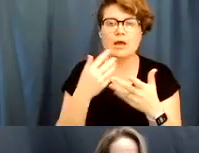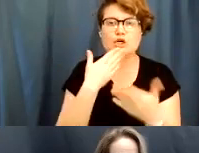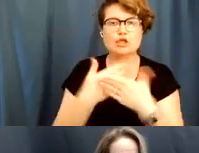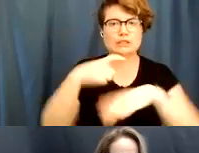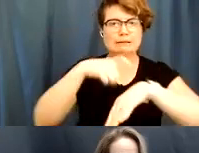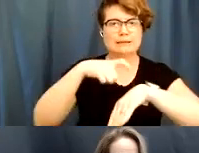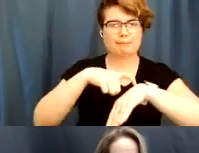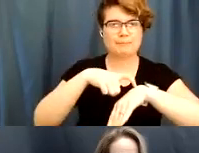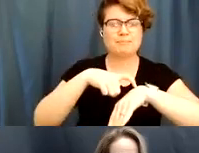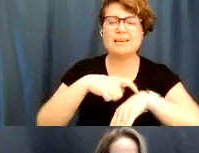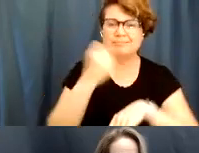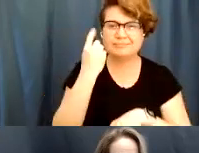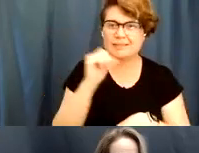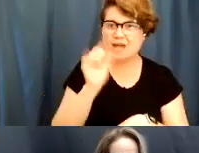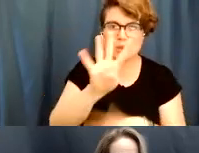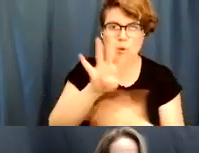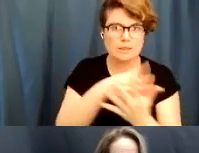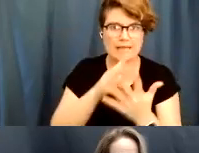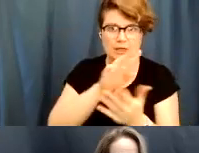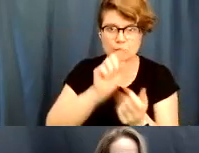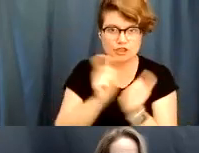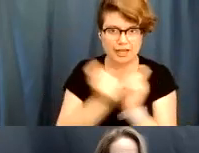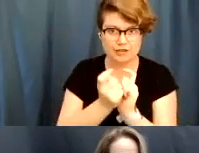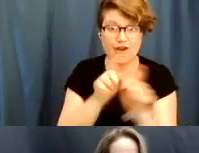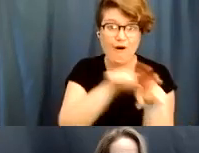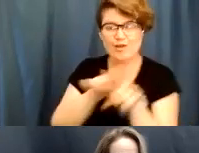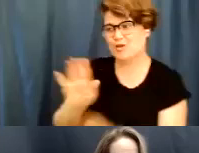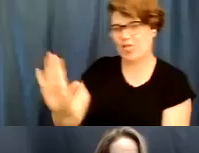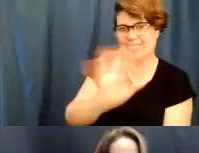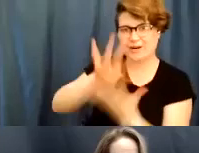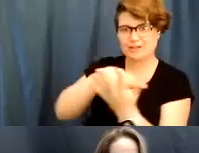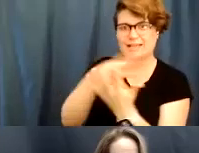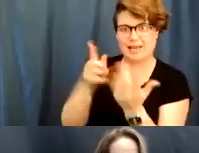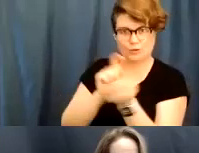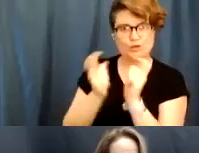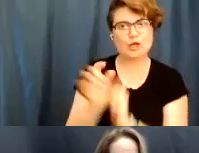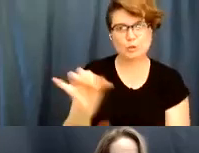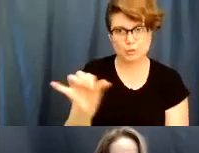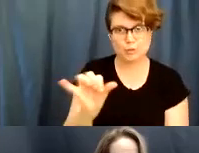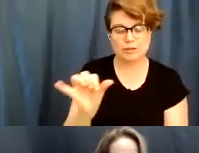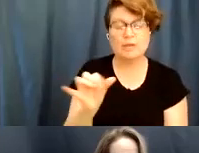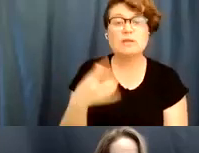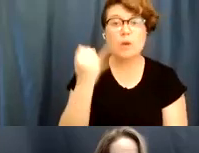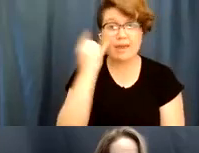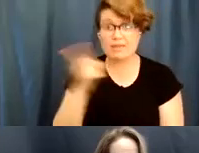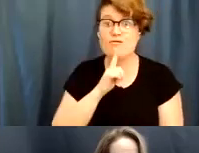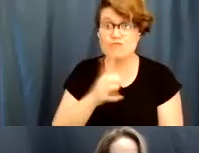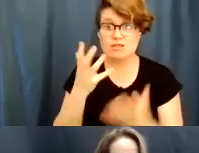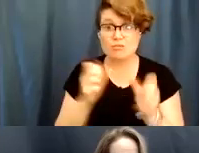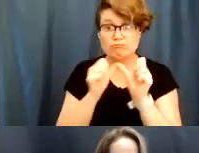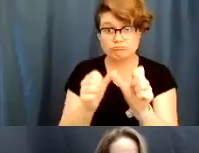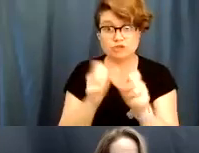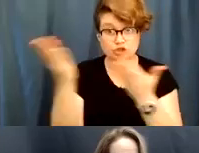just your schedule that's changing, it's their schedule that's changing. And if they're really wanting to continue